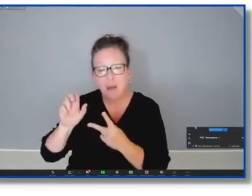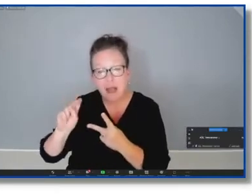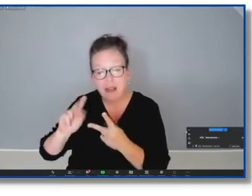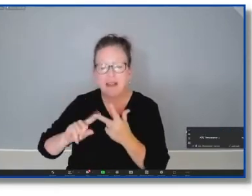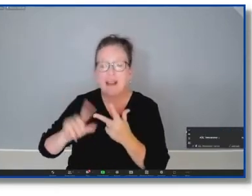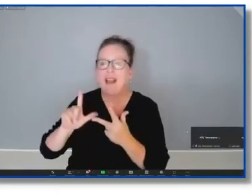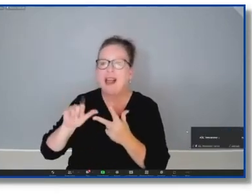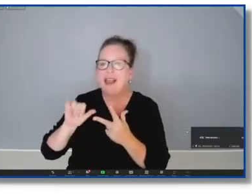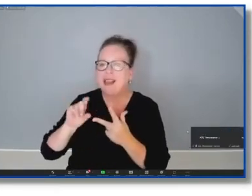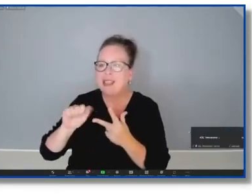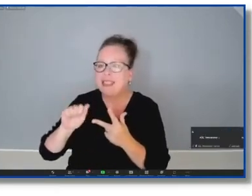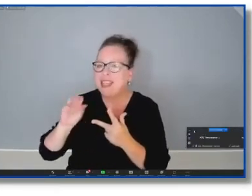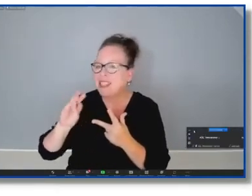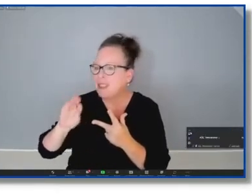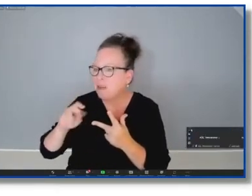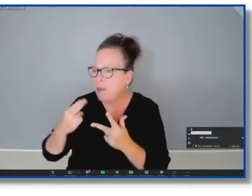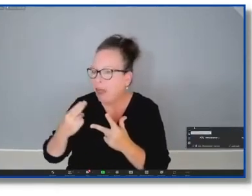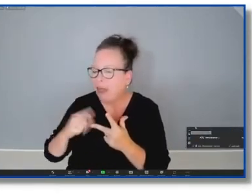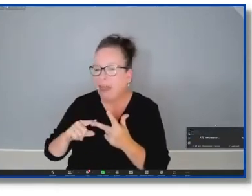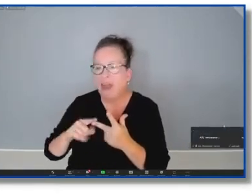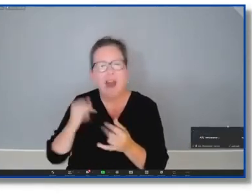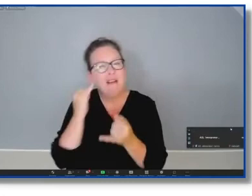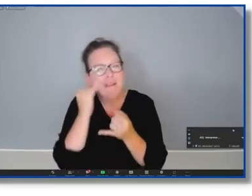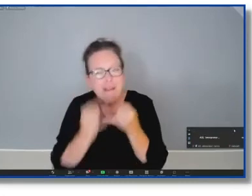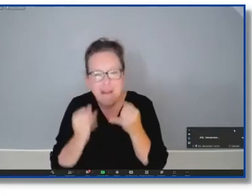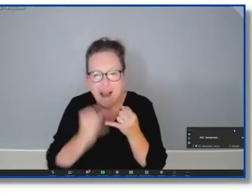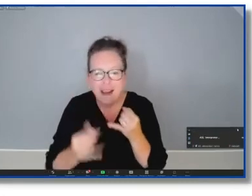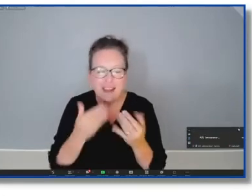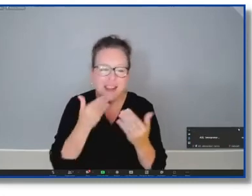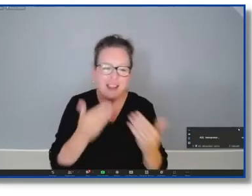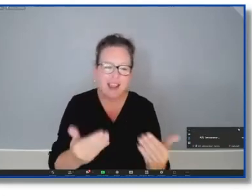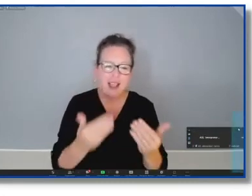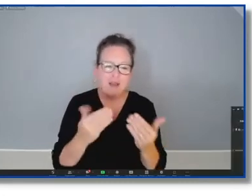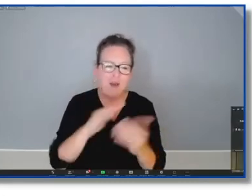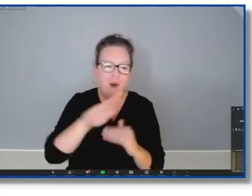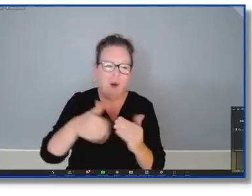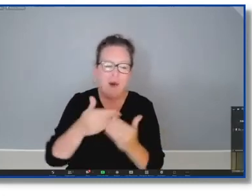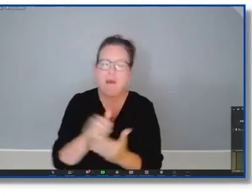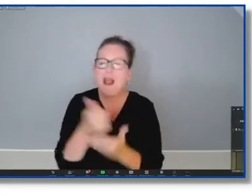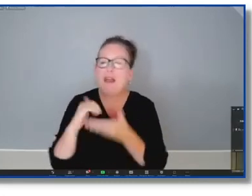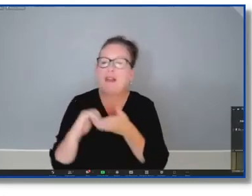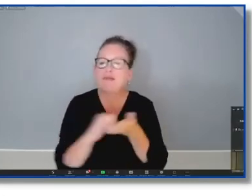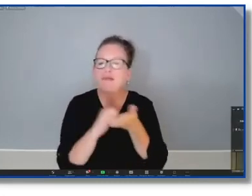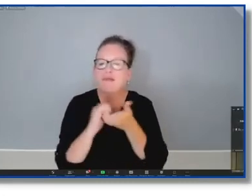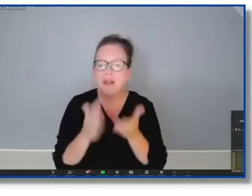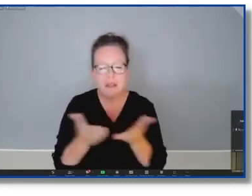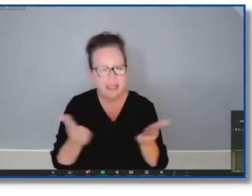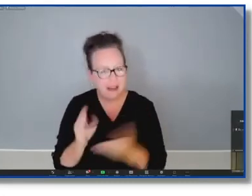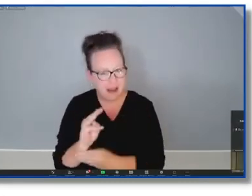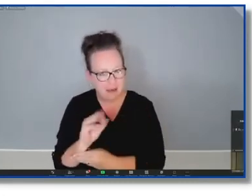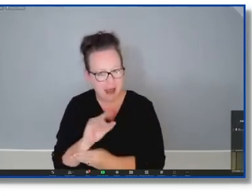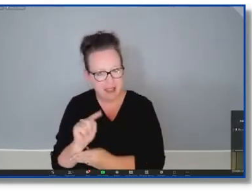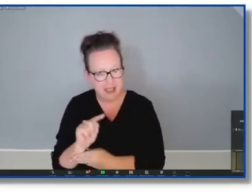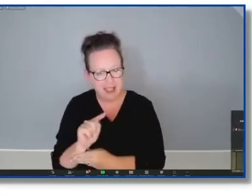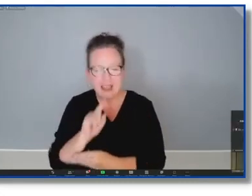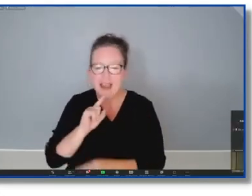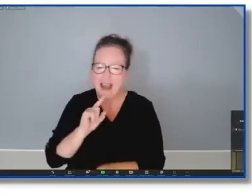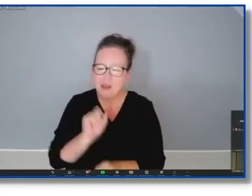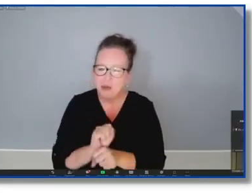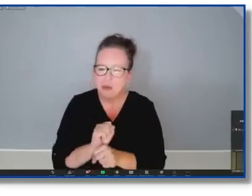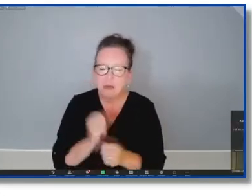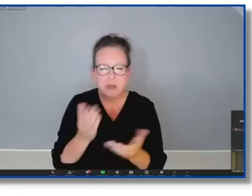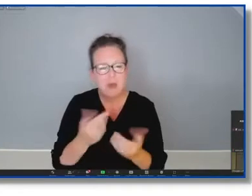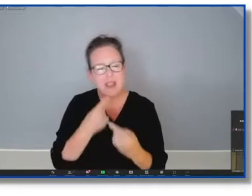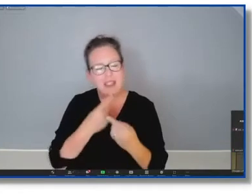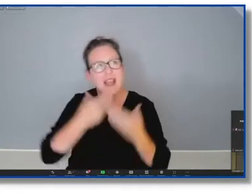Smith. Finally, thank you, my other collaborators at MIT. I would really like to extend a very profound